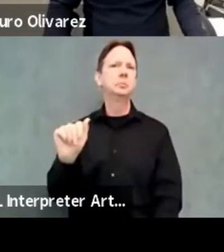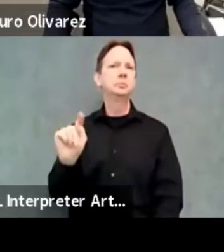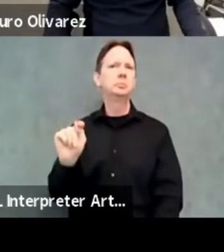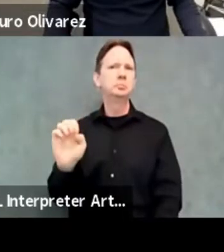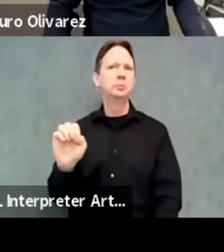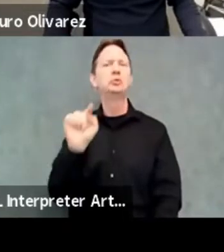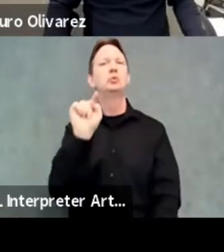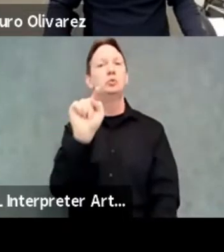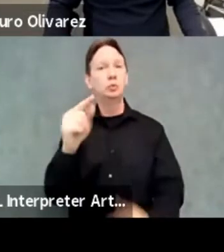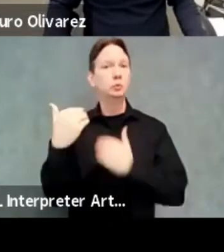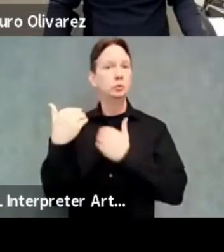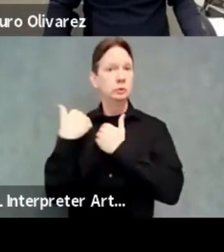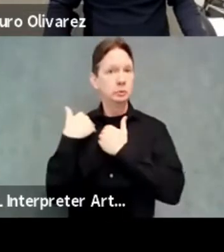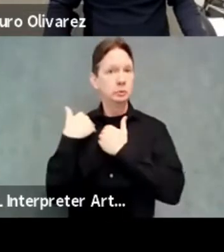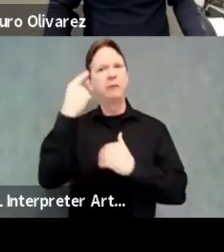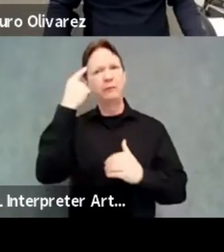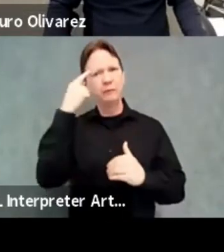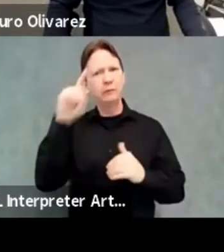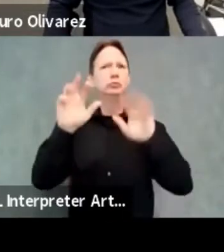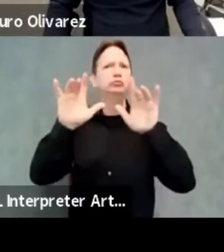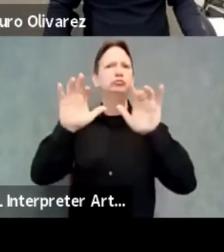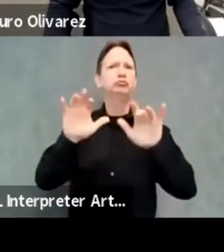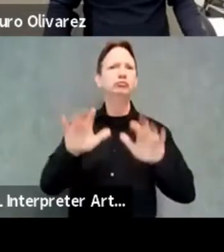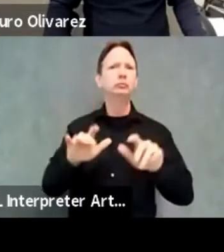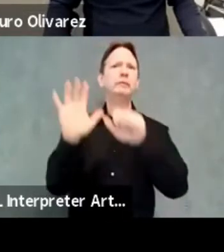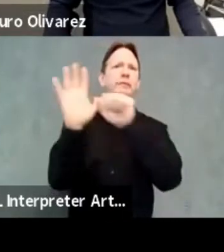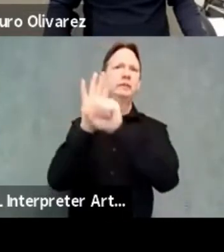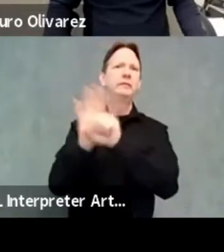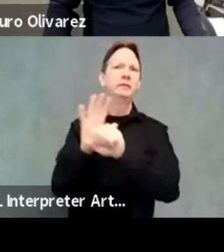information, whatever the topics might be that you want to cover on your website.